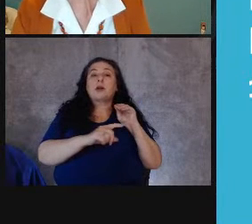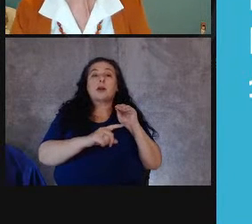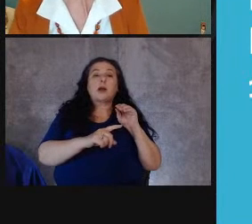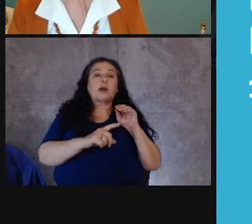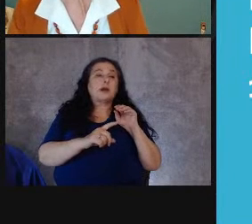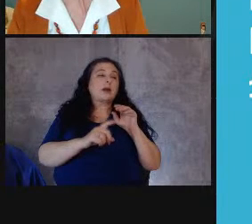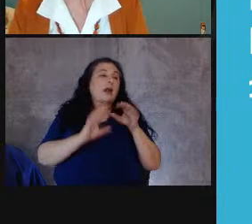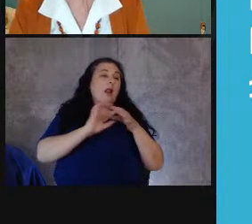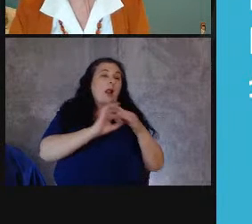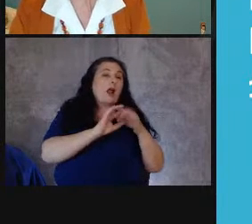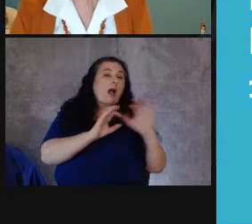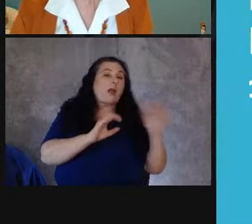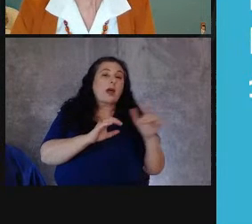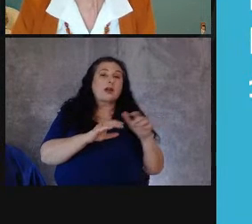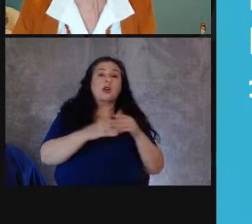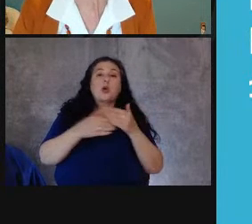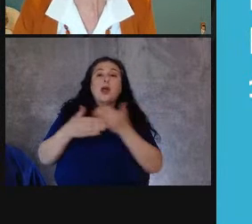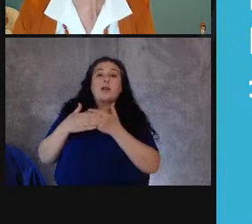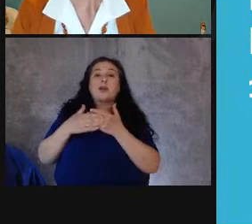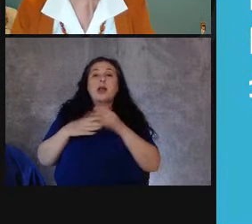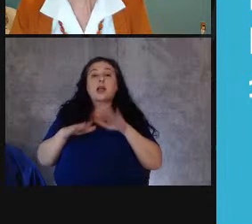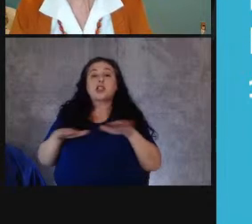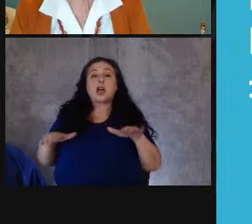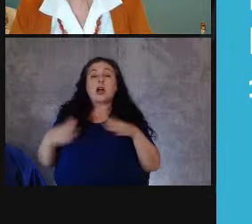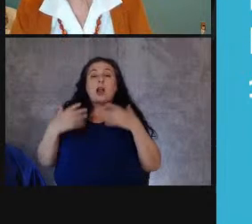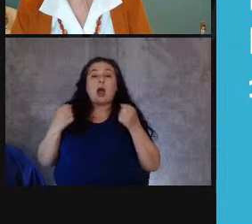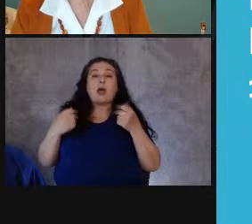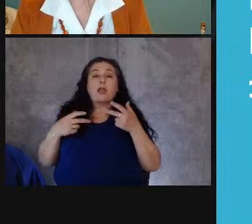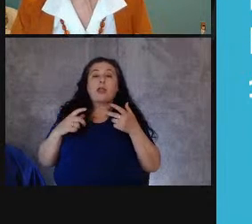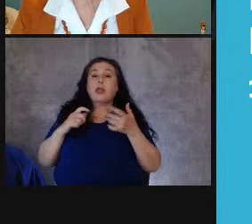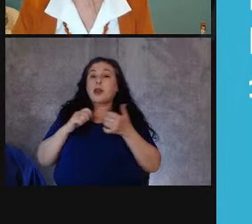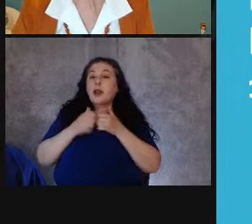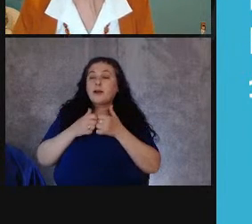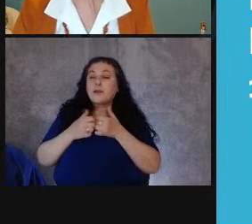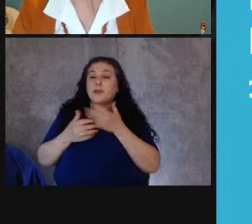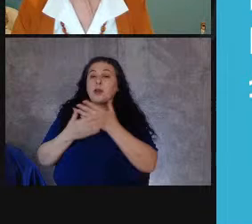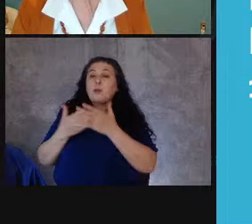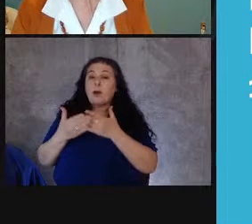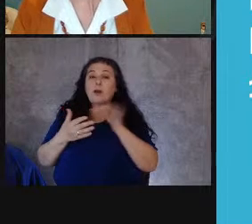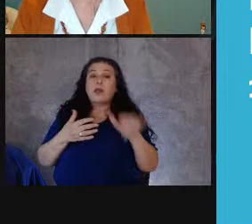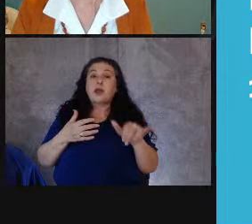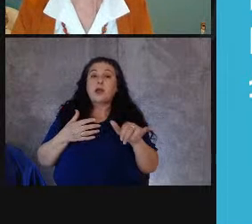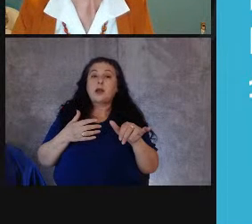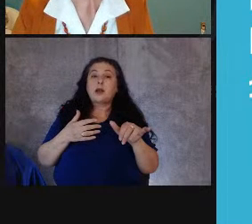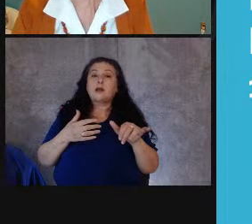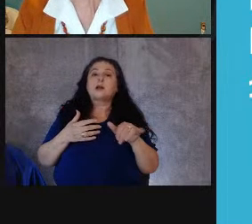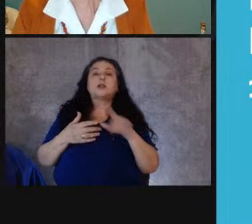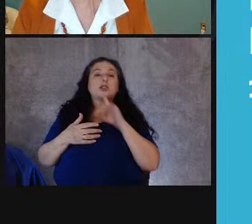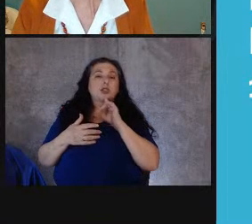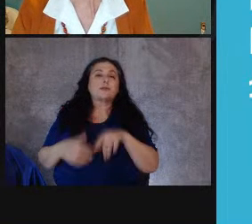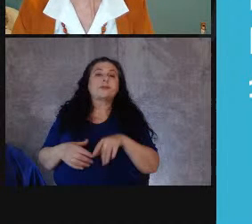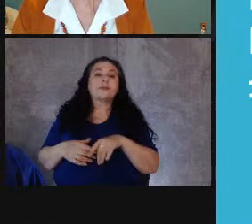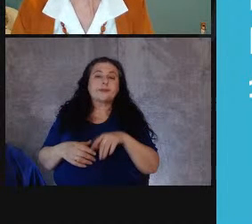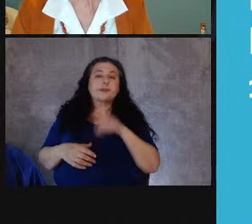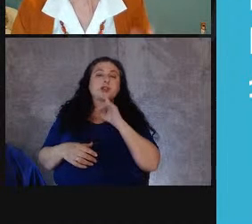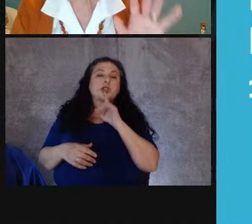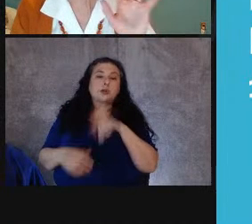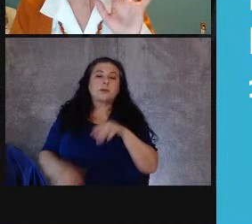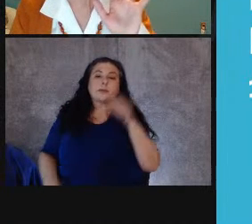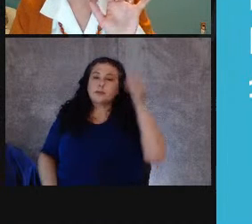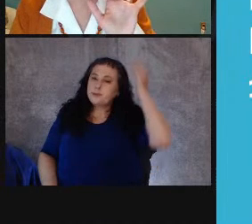to infant and child health campaigns? No. Can we attribute part of it to? Undoubtedly.